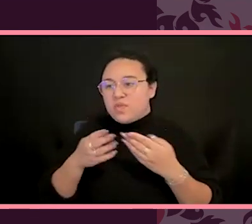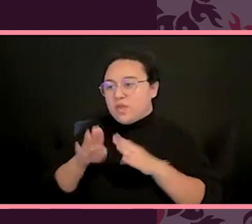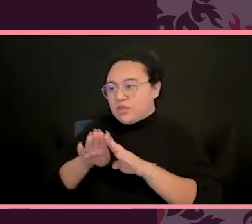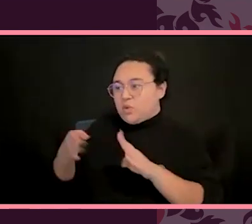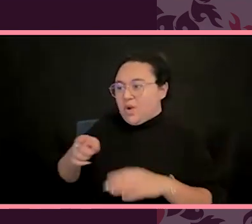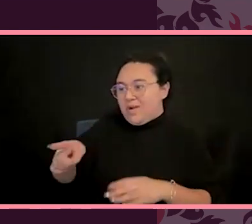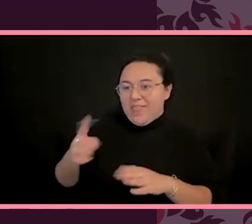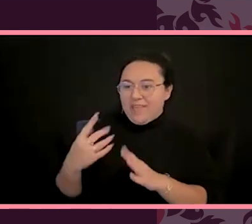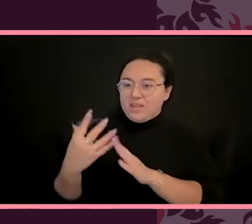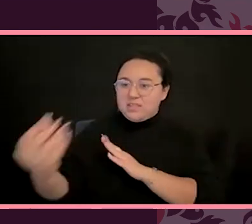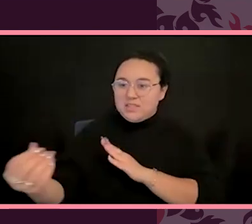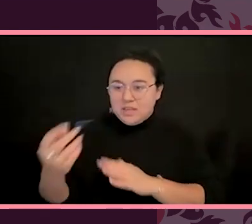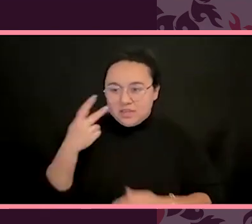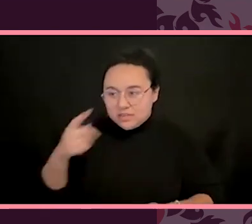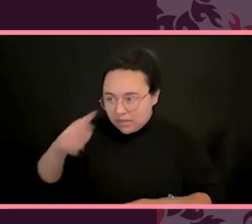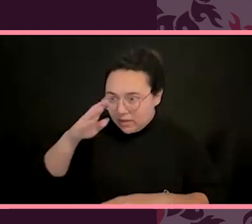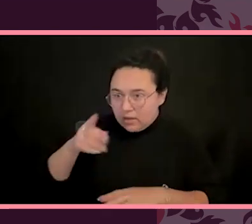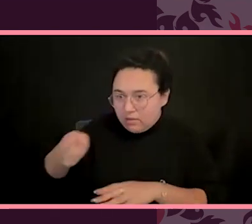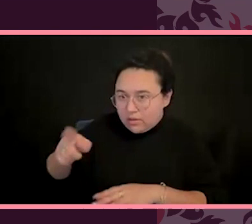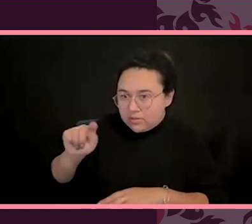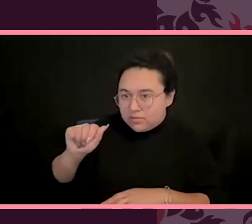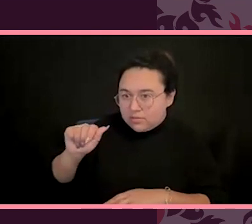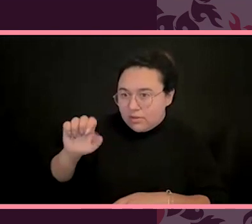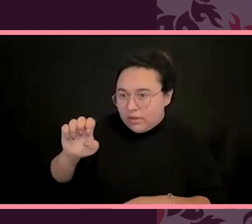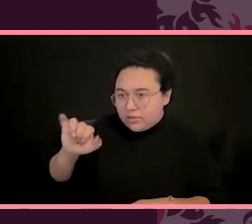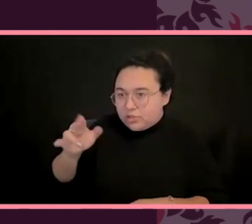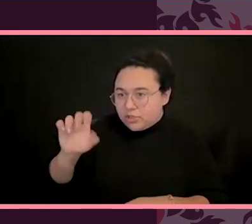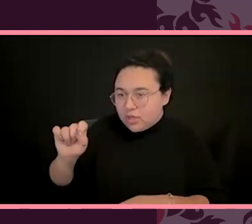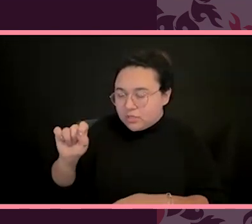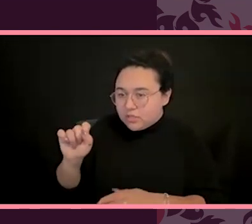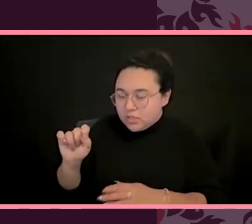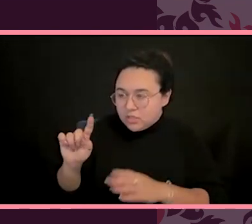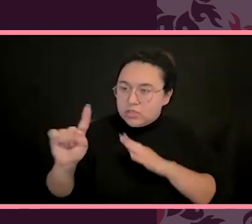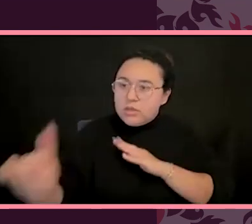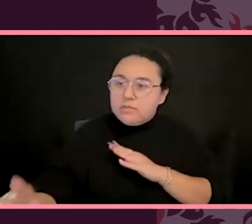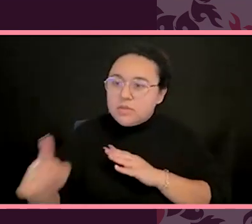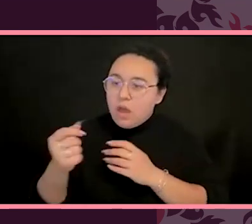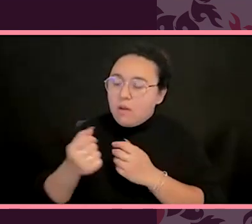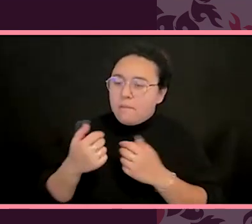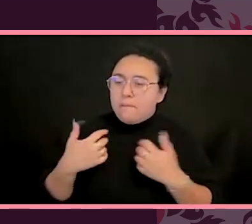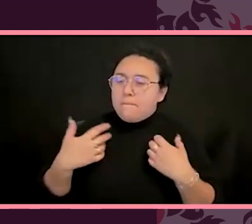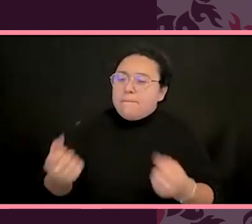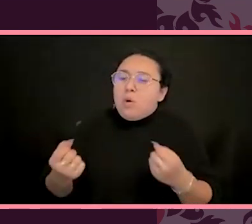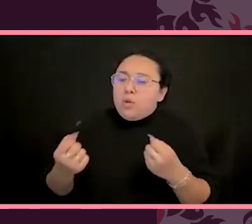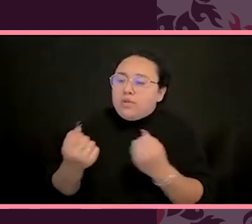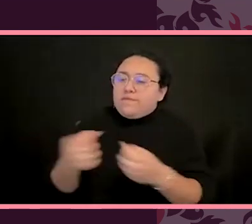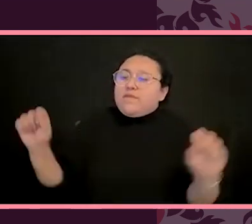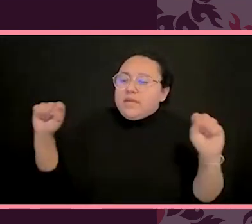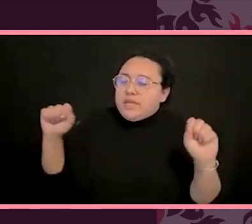see Taejas steps out of it and just living boldly and freely. And I just